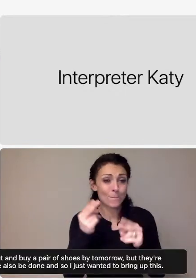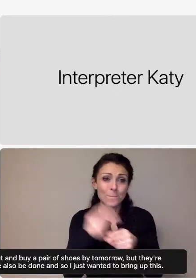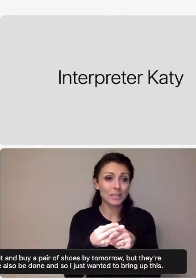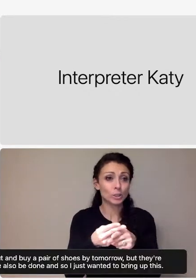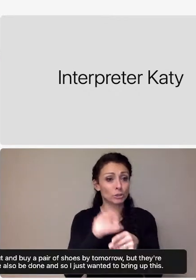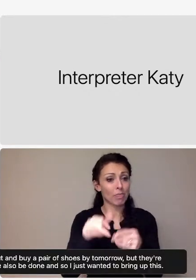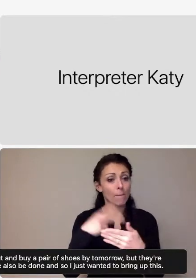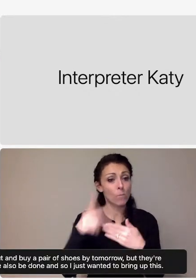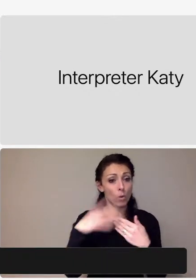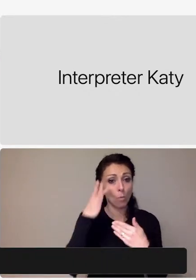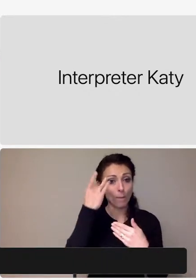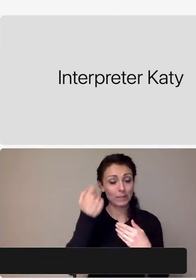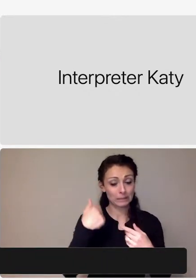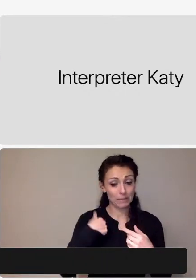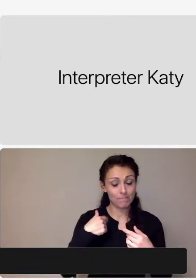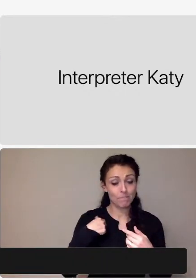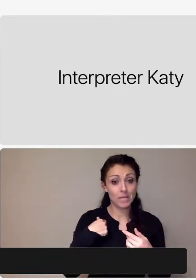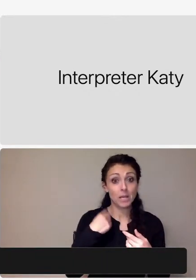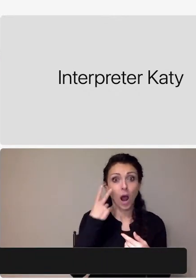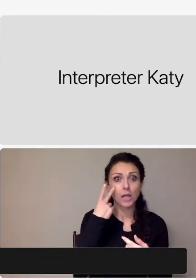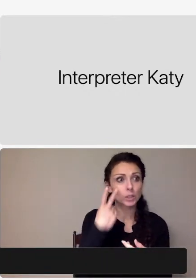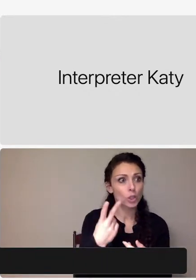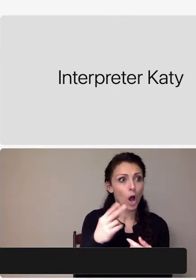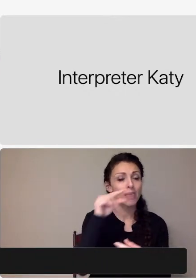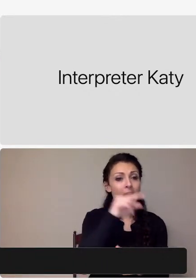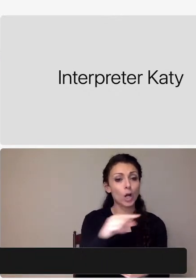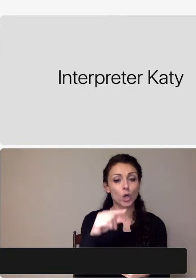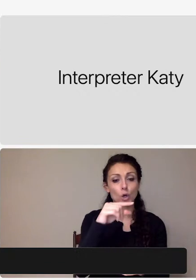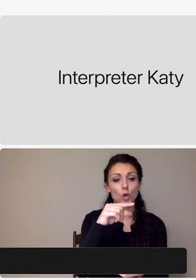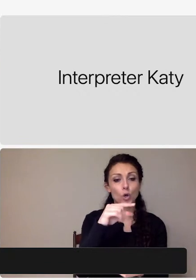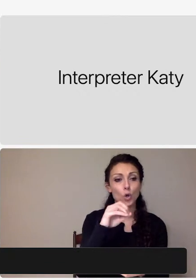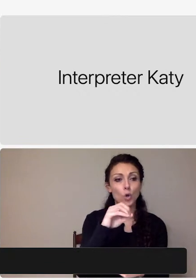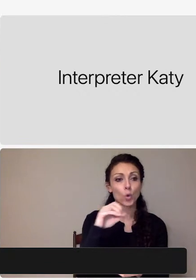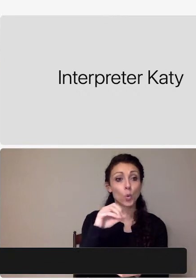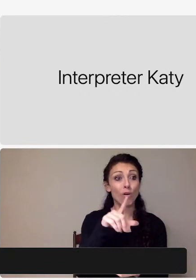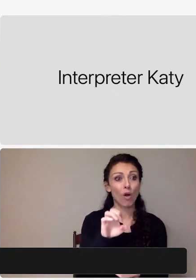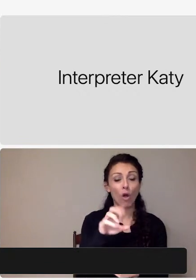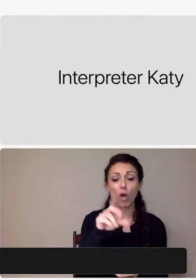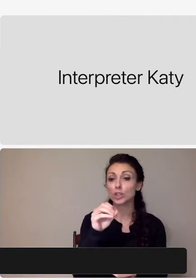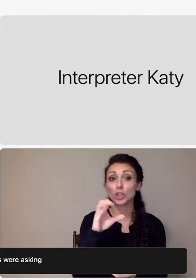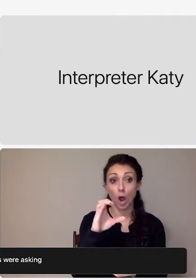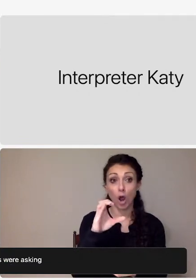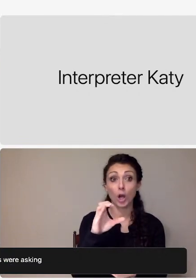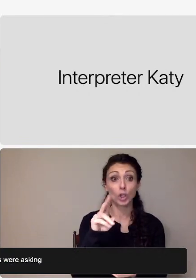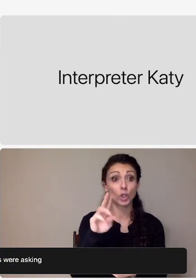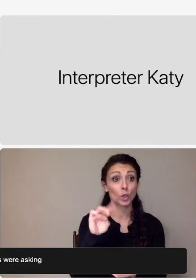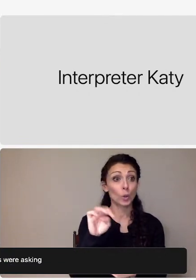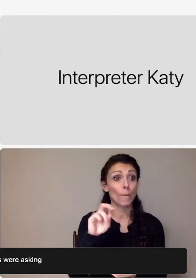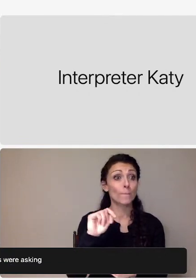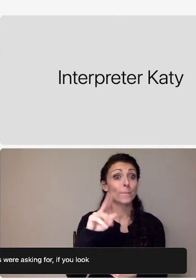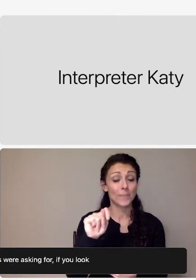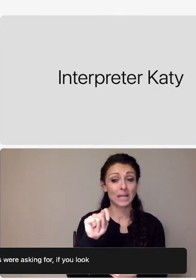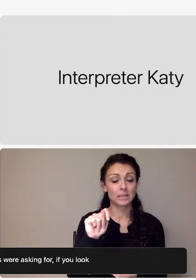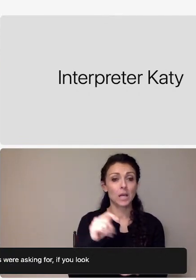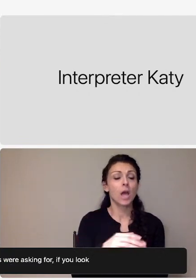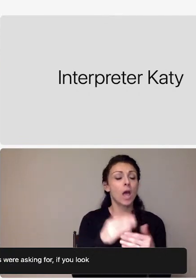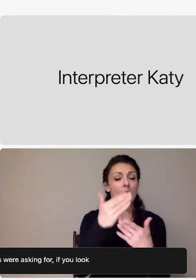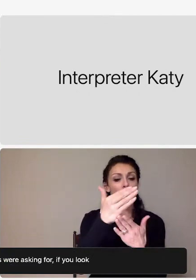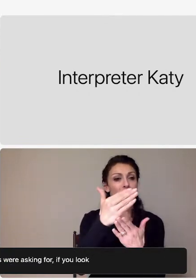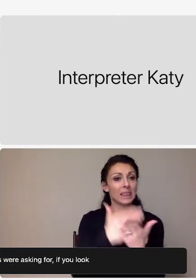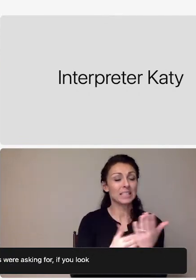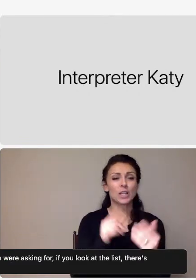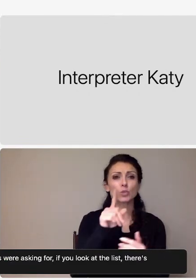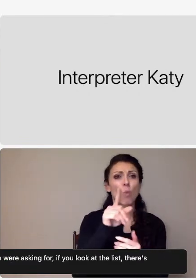because when i started looking at the google doc and the things that these kids were asking for if you look at the list there's hundreds of